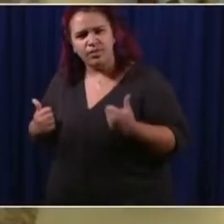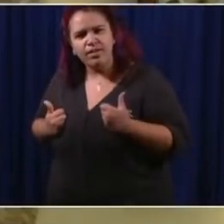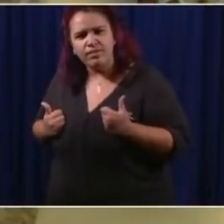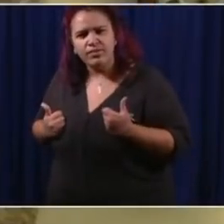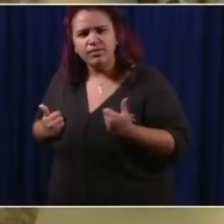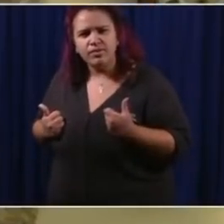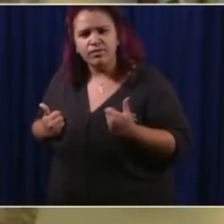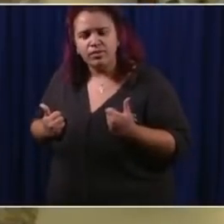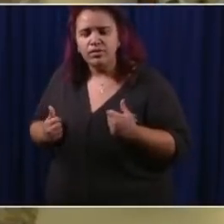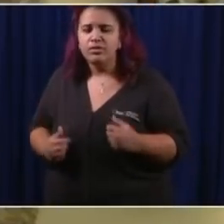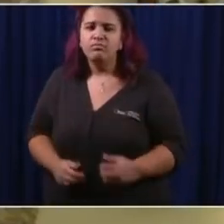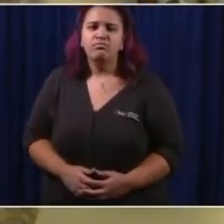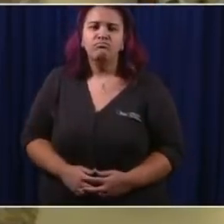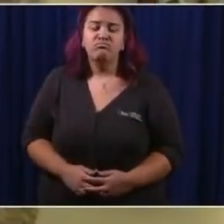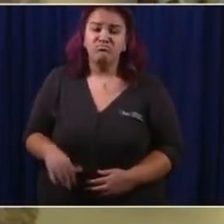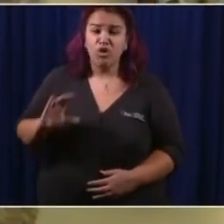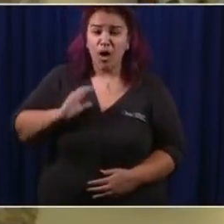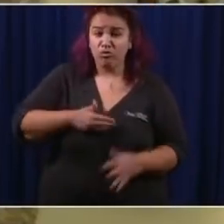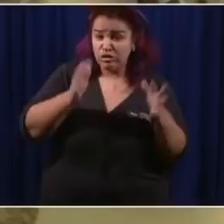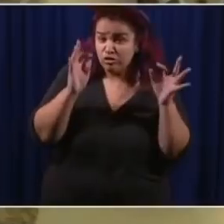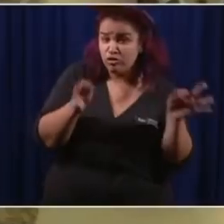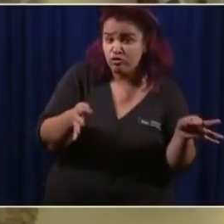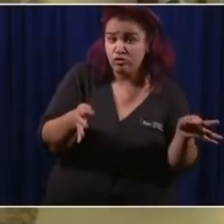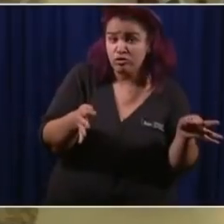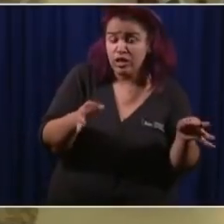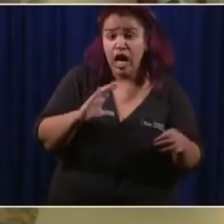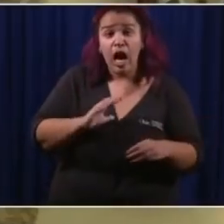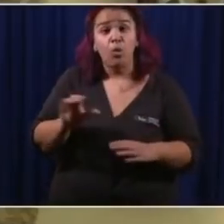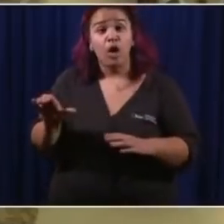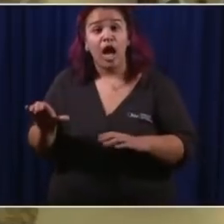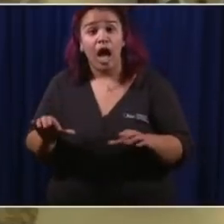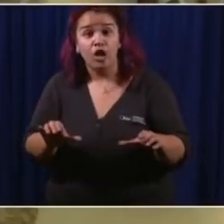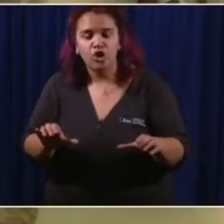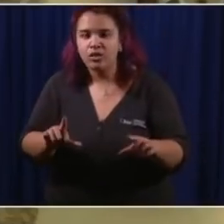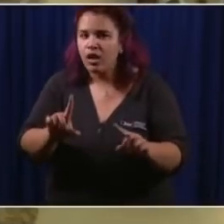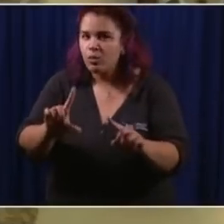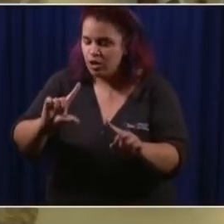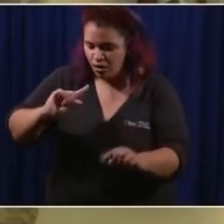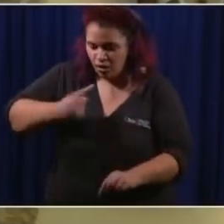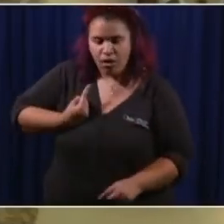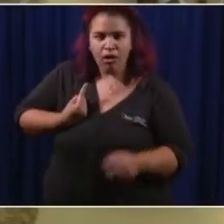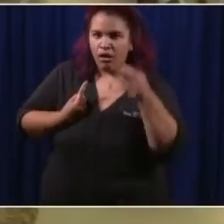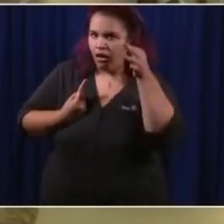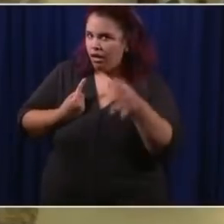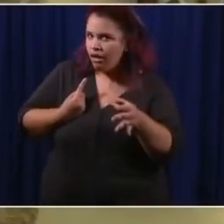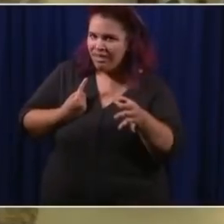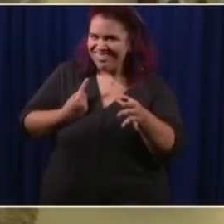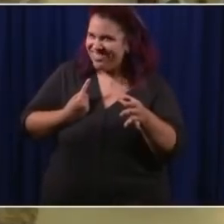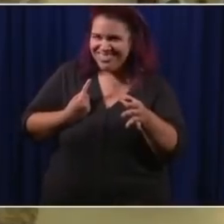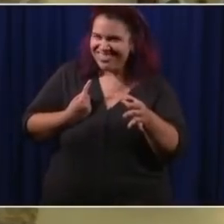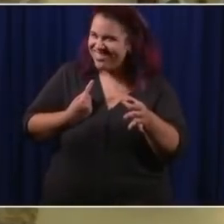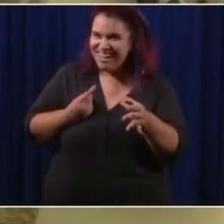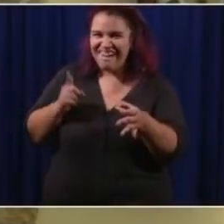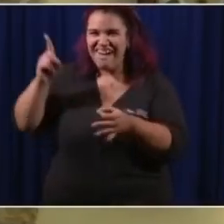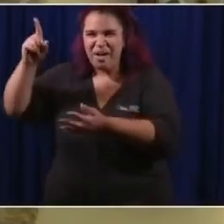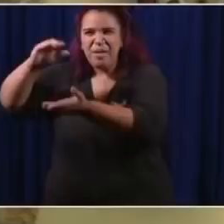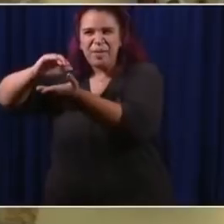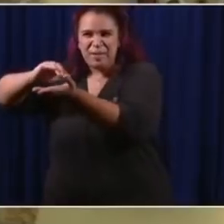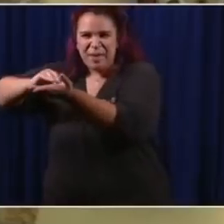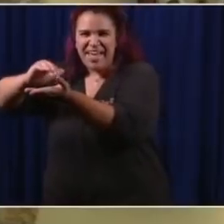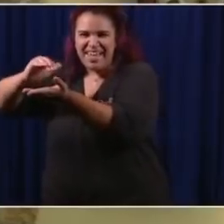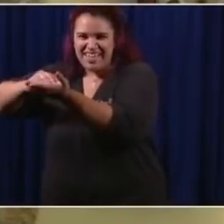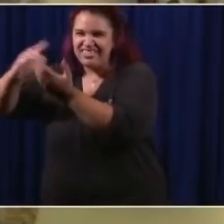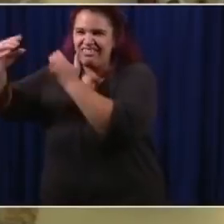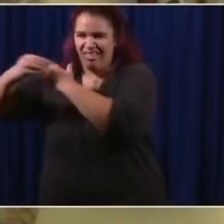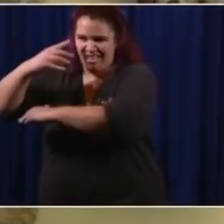what we have done in consultation with health experts is in the tradition